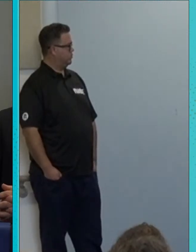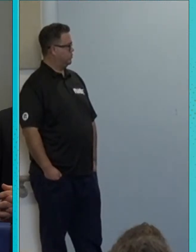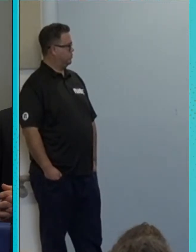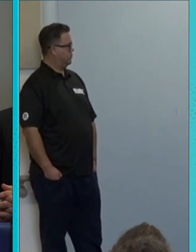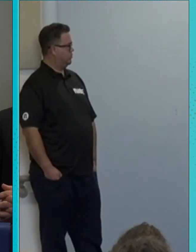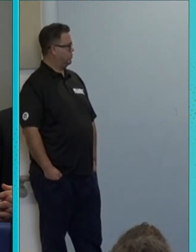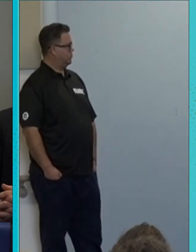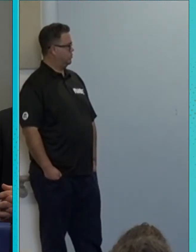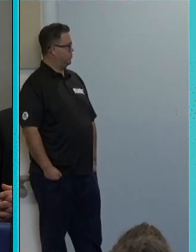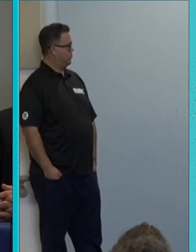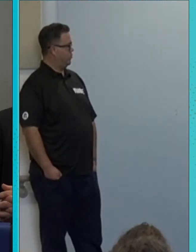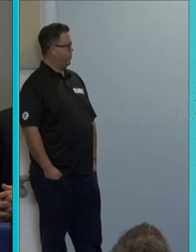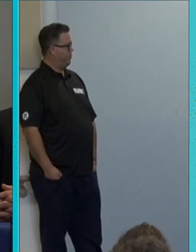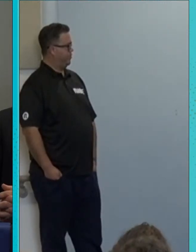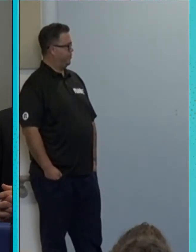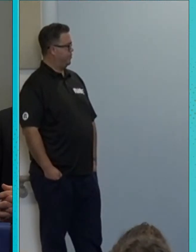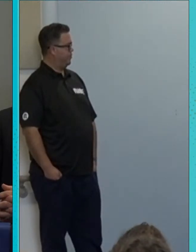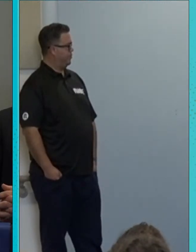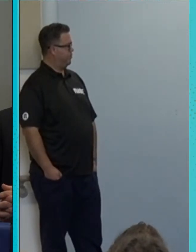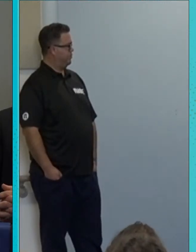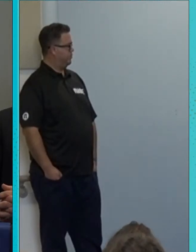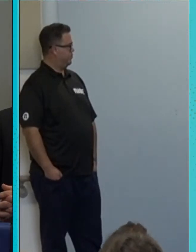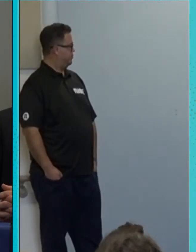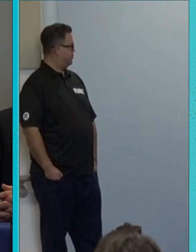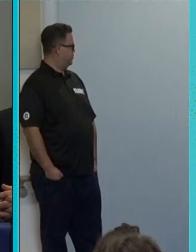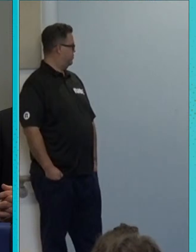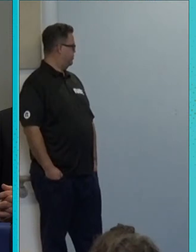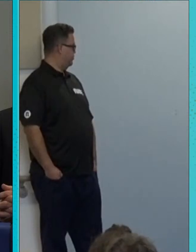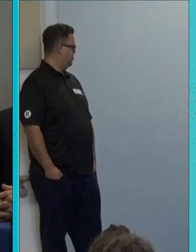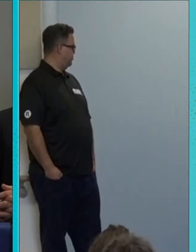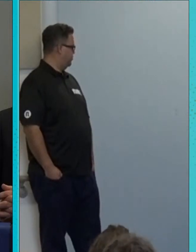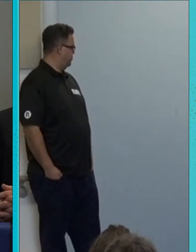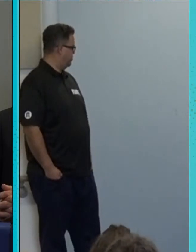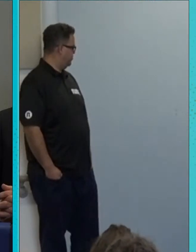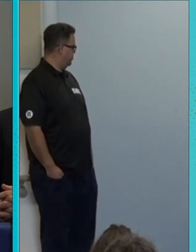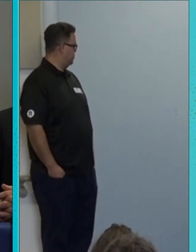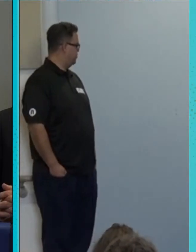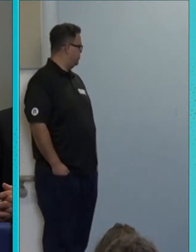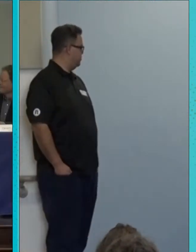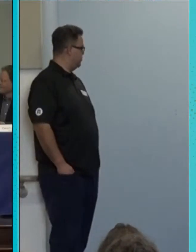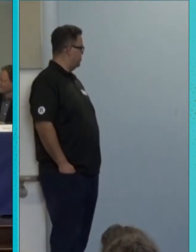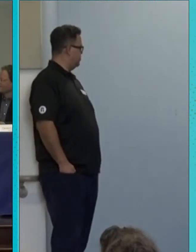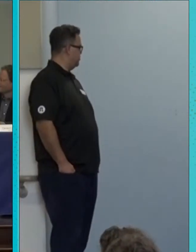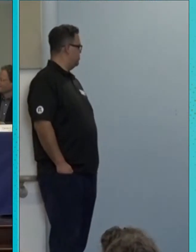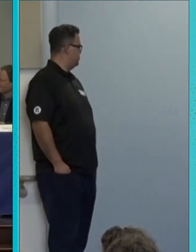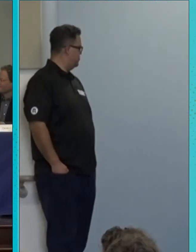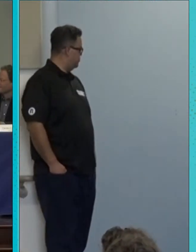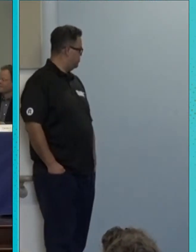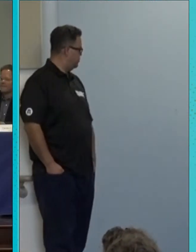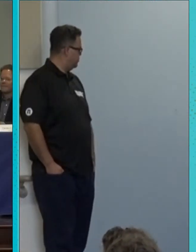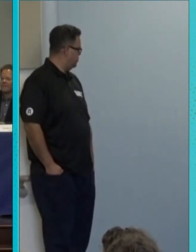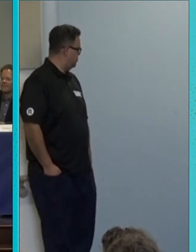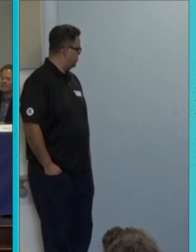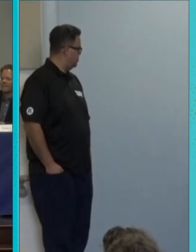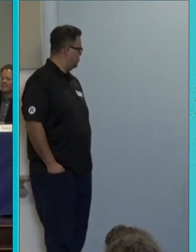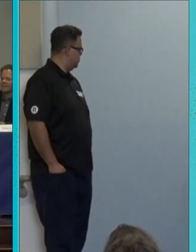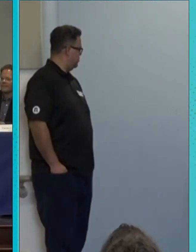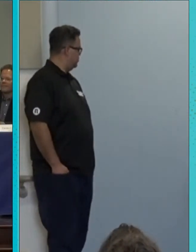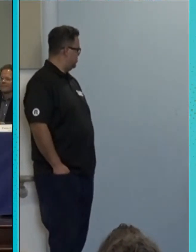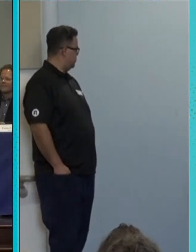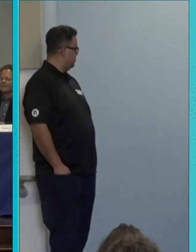see, you know, like 2 or 3 years we would see that transition. And this is Galvin saying, to add to